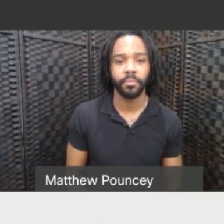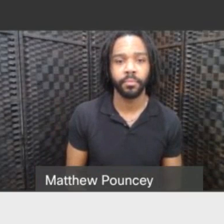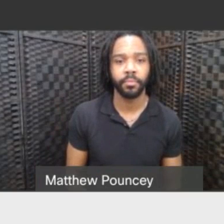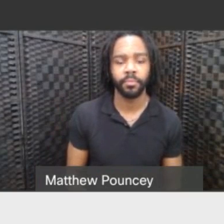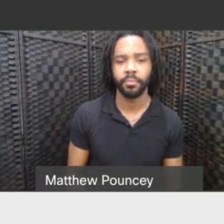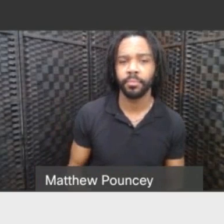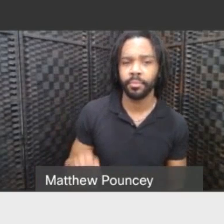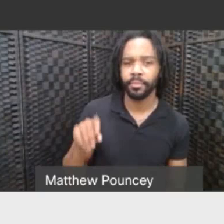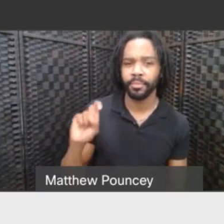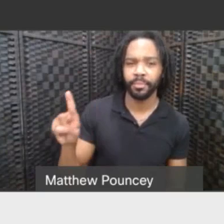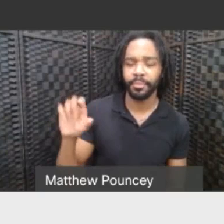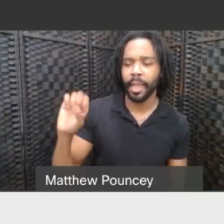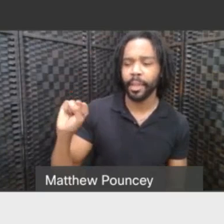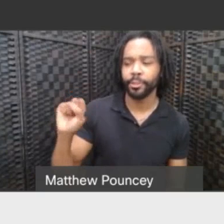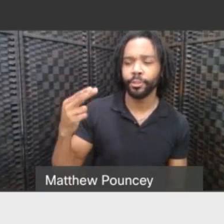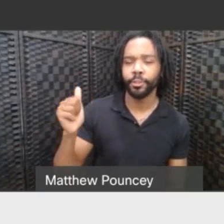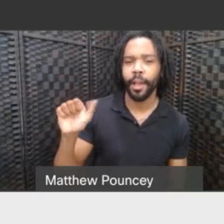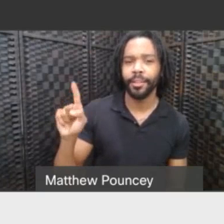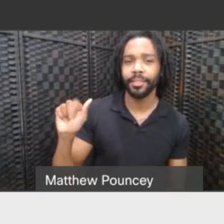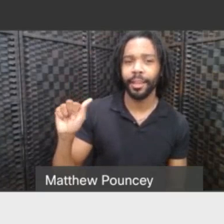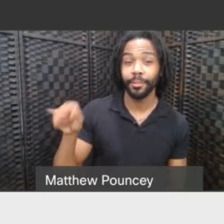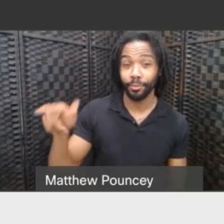Shasta, do you know the answer to that question?